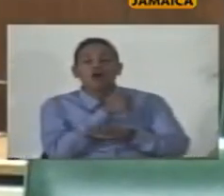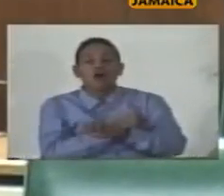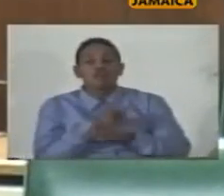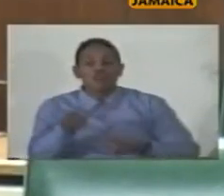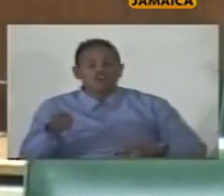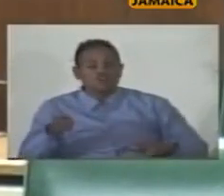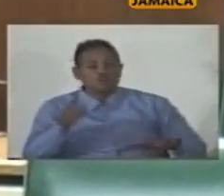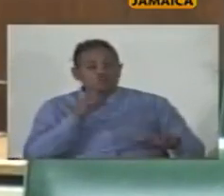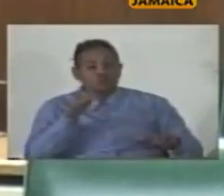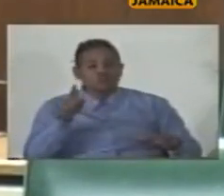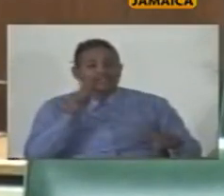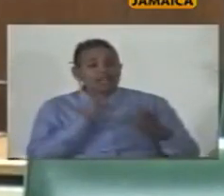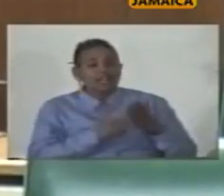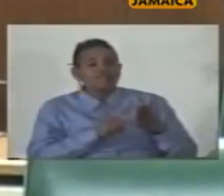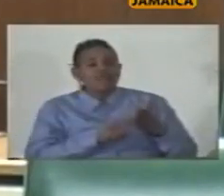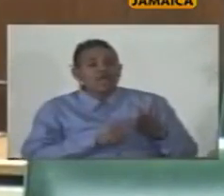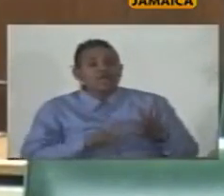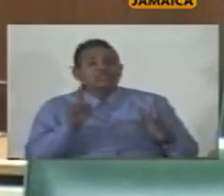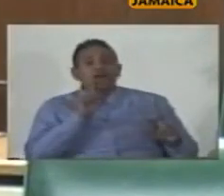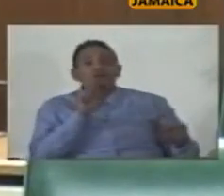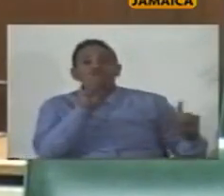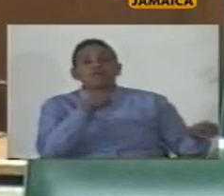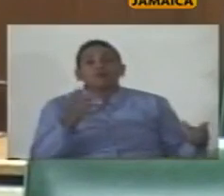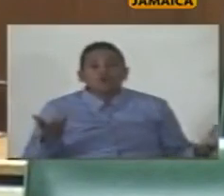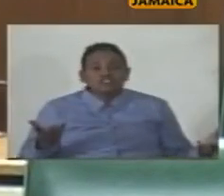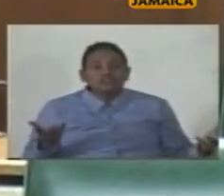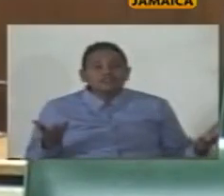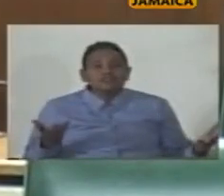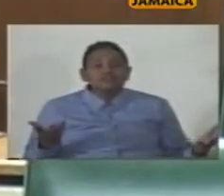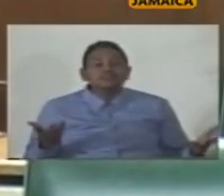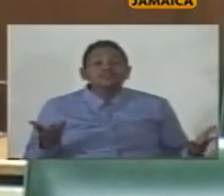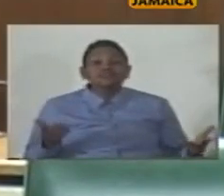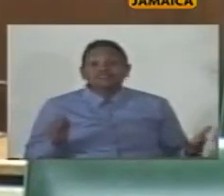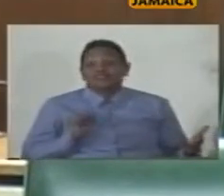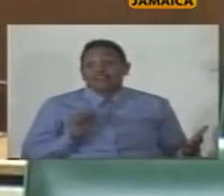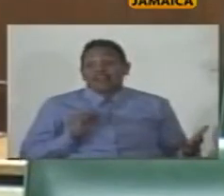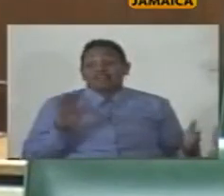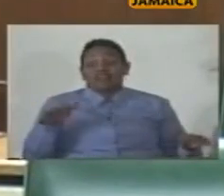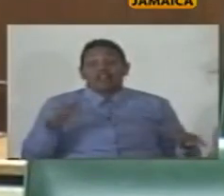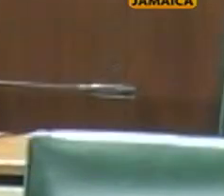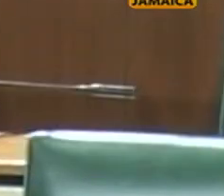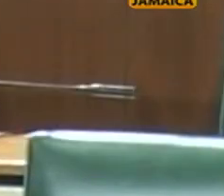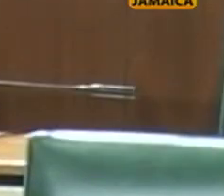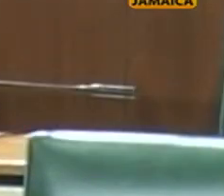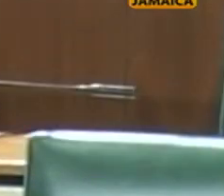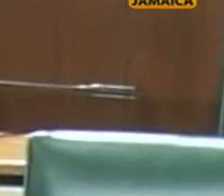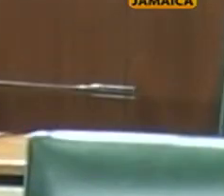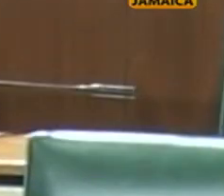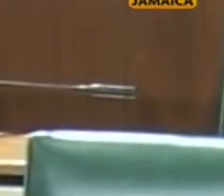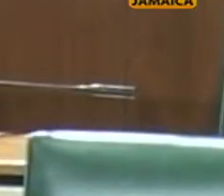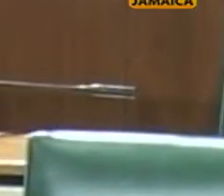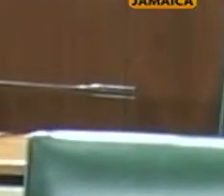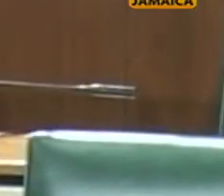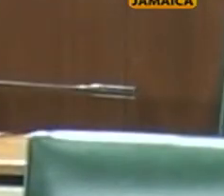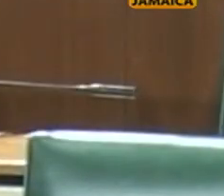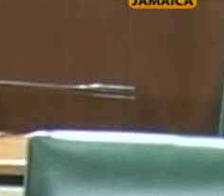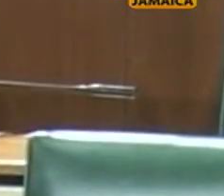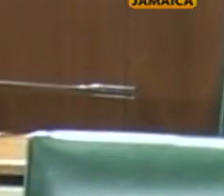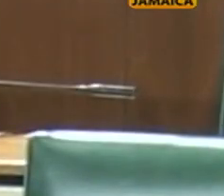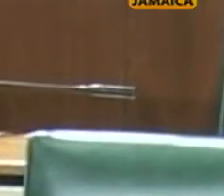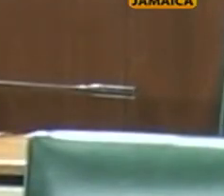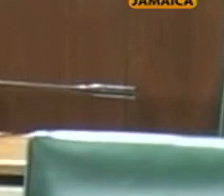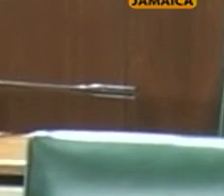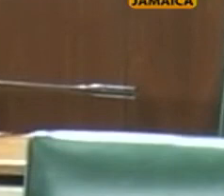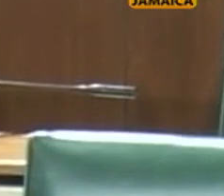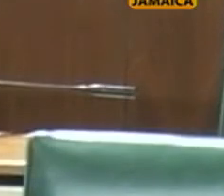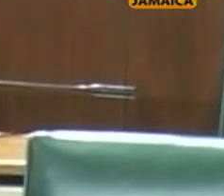to investigate and report. I have not received a report on the